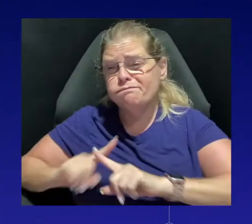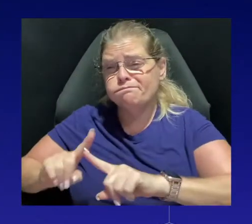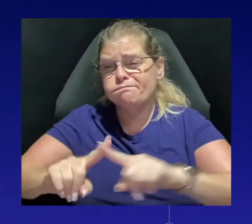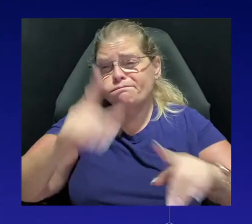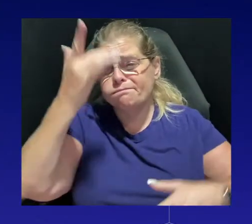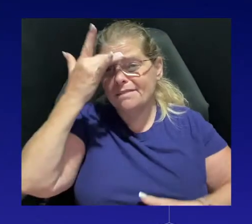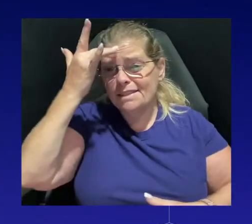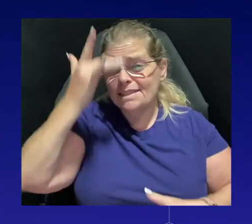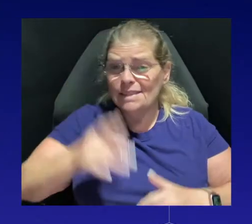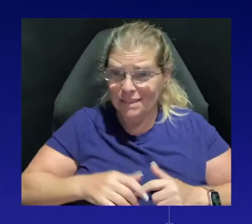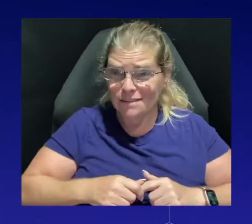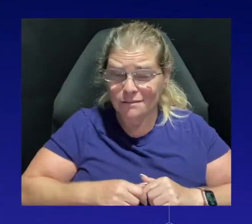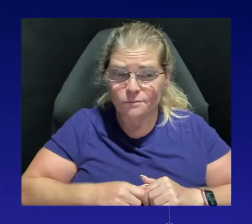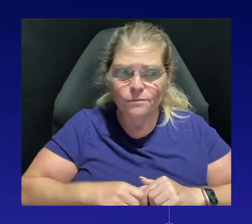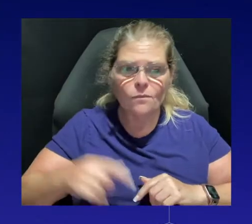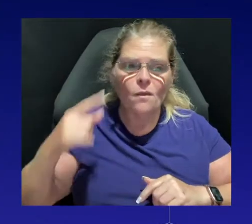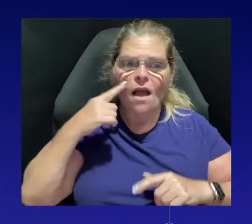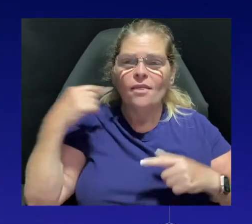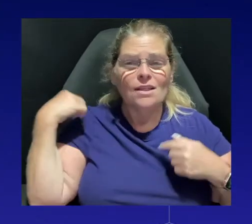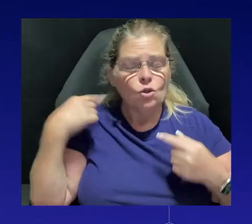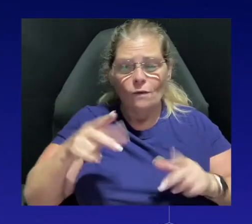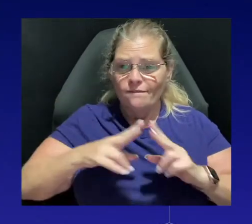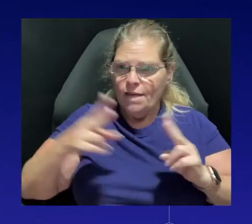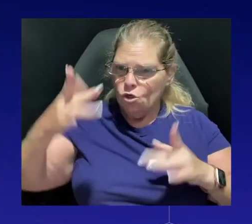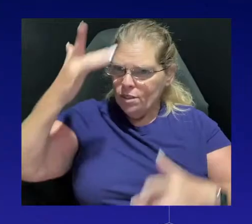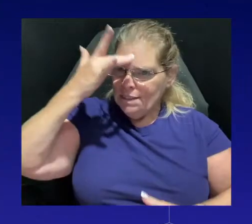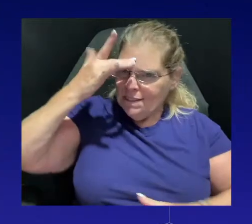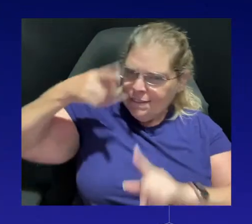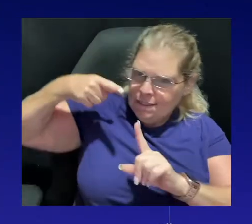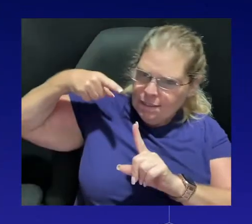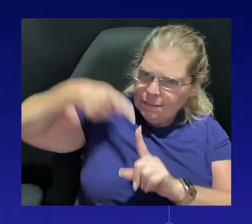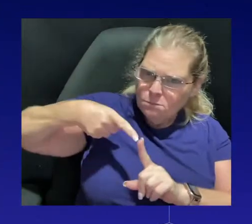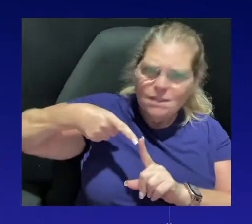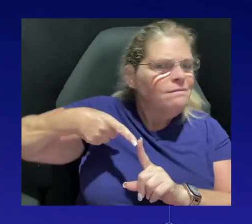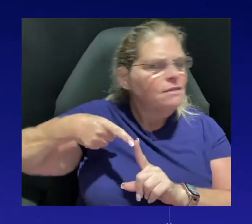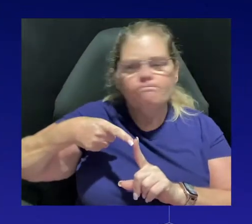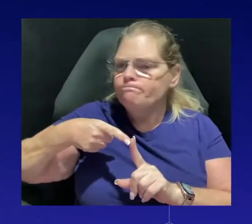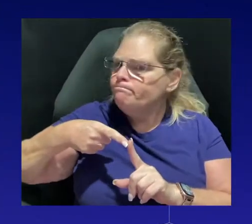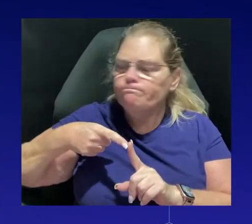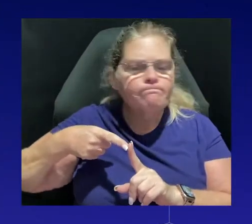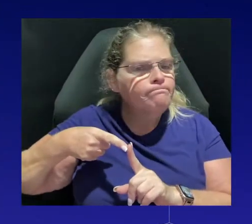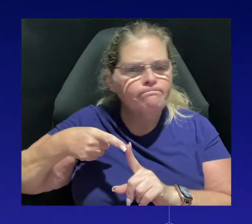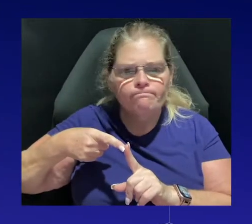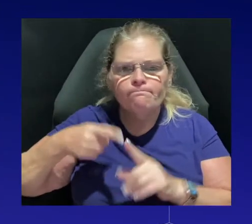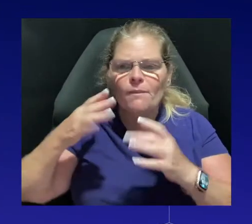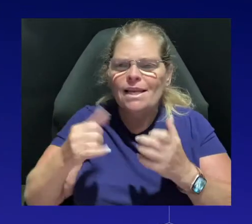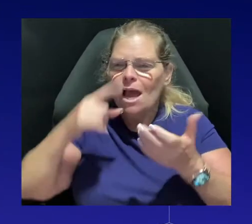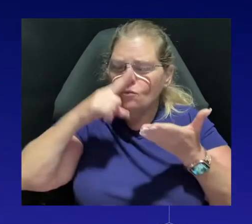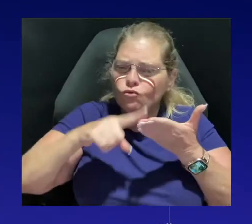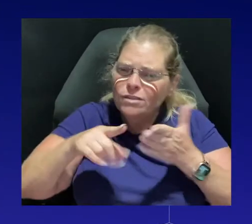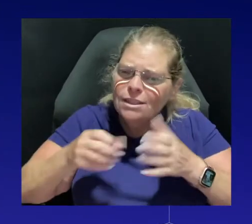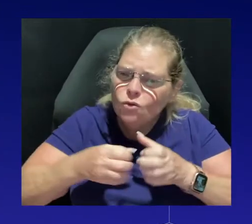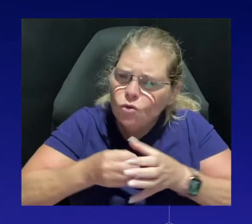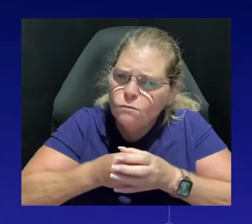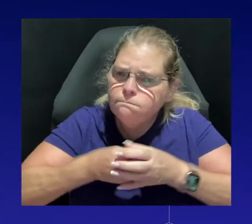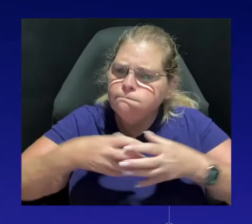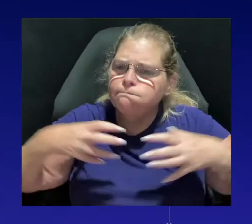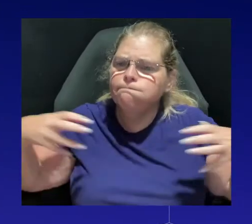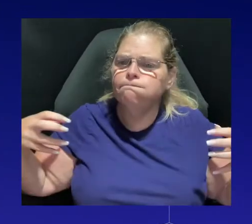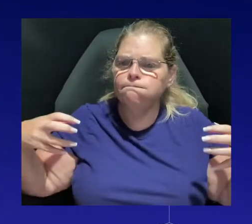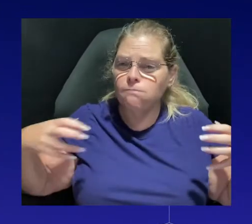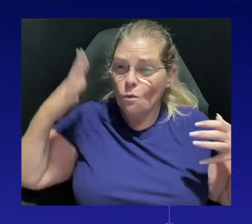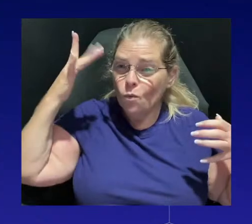the past. We've been very disease specific, and we need to increase the research that we do so that it